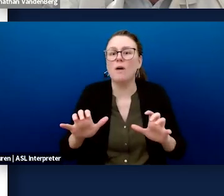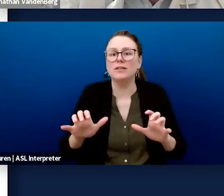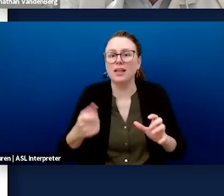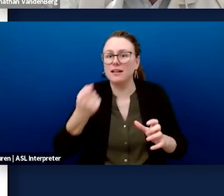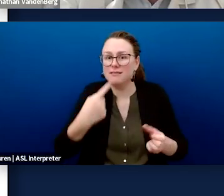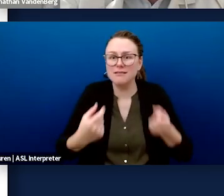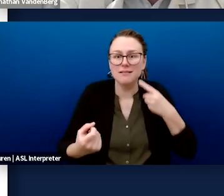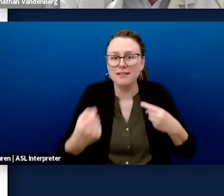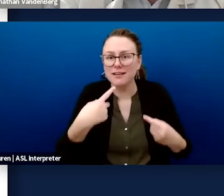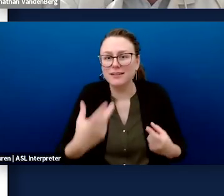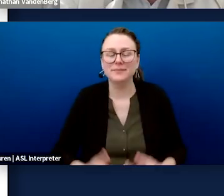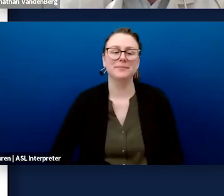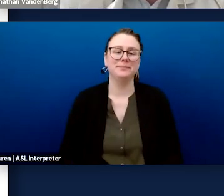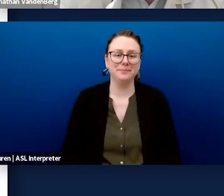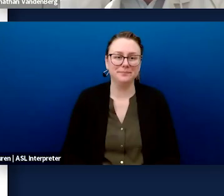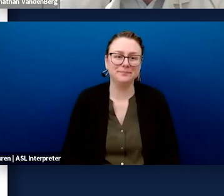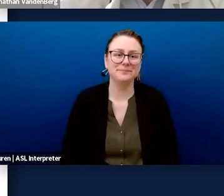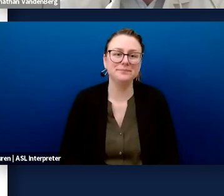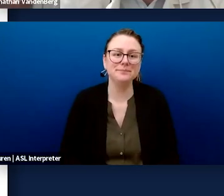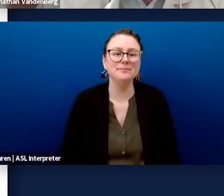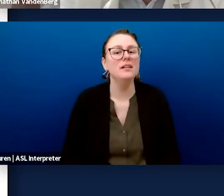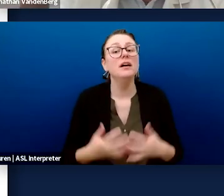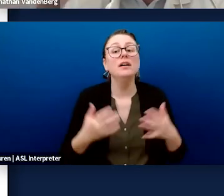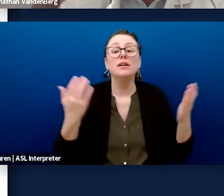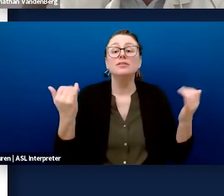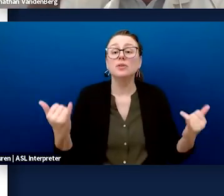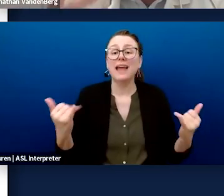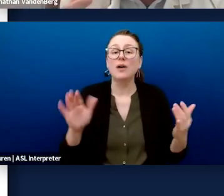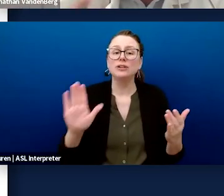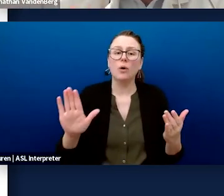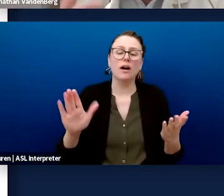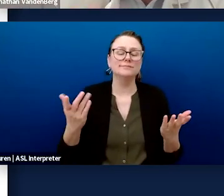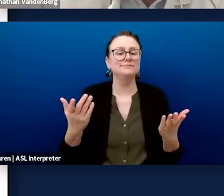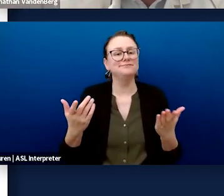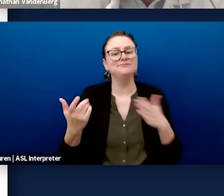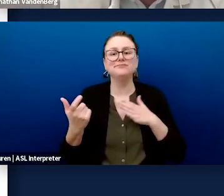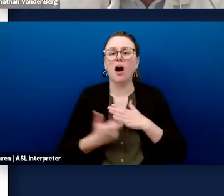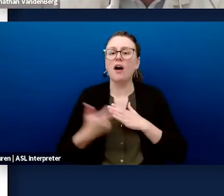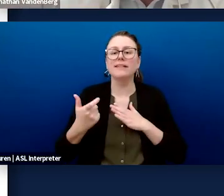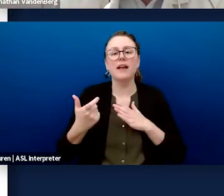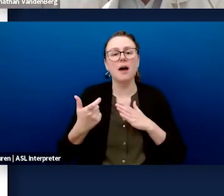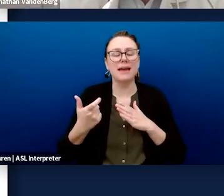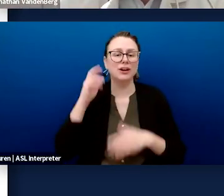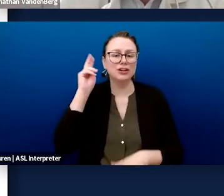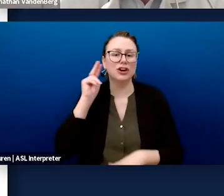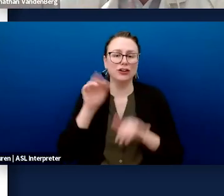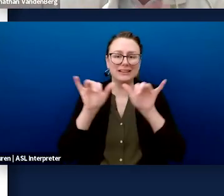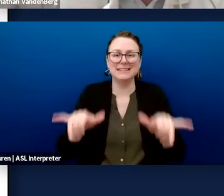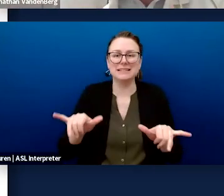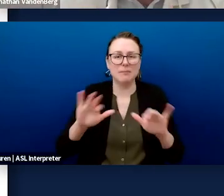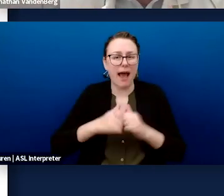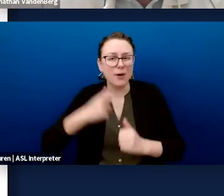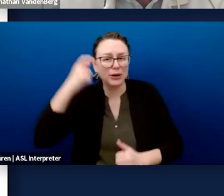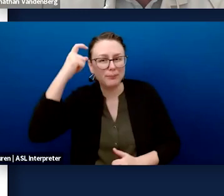So in terms of how your autonomic nervous system, and that basically means how your brain and your spinal cord interact with your gut, it's not